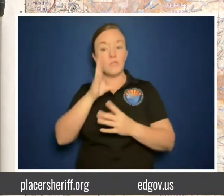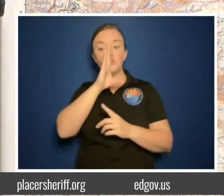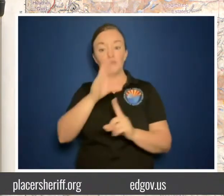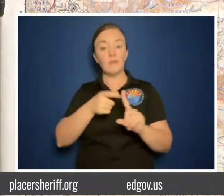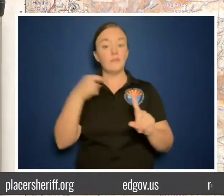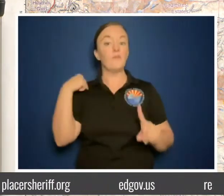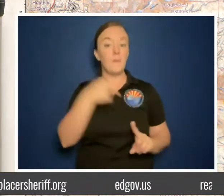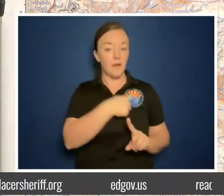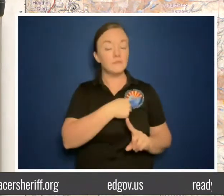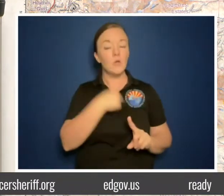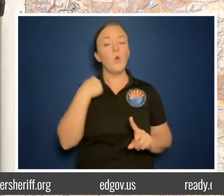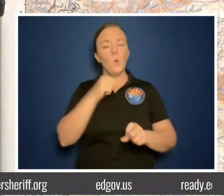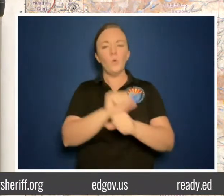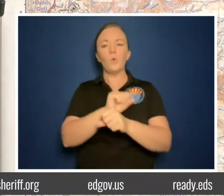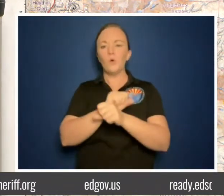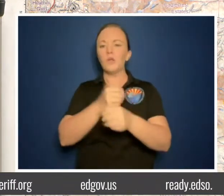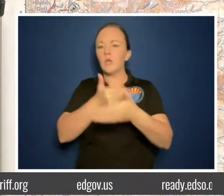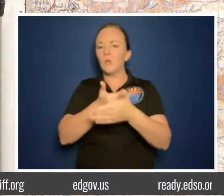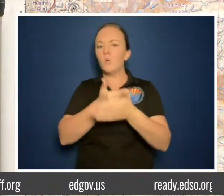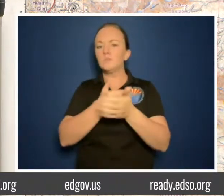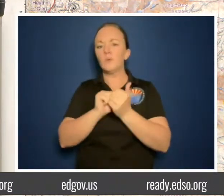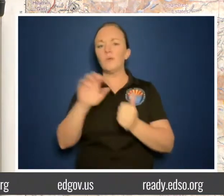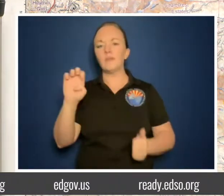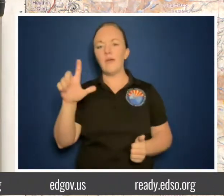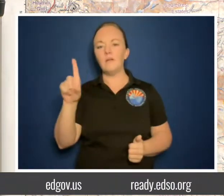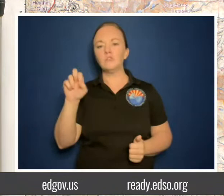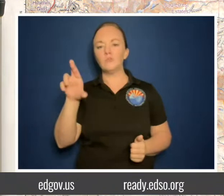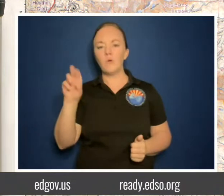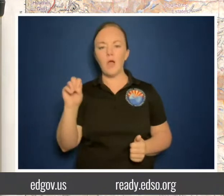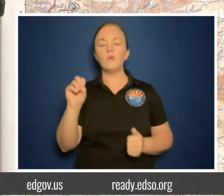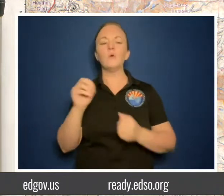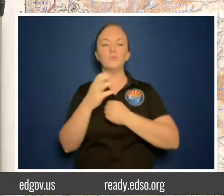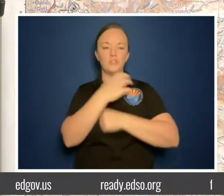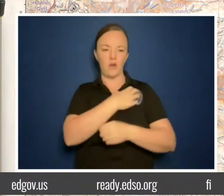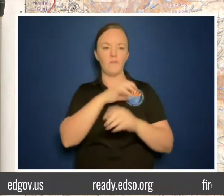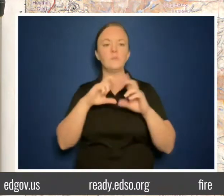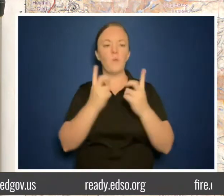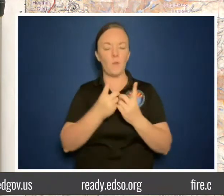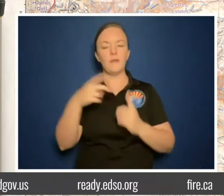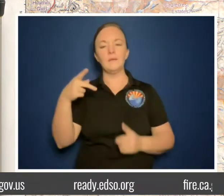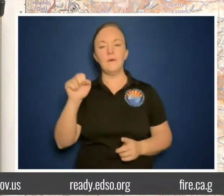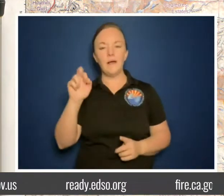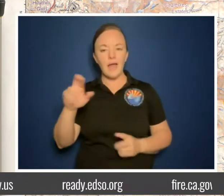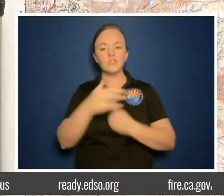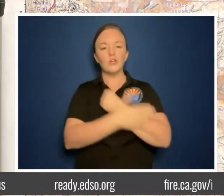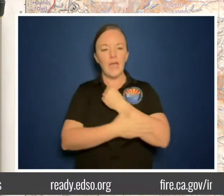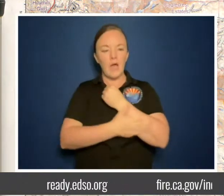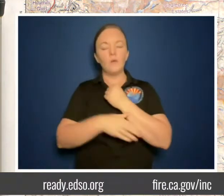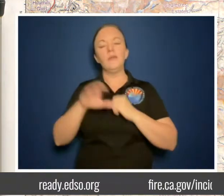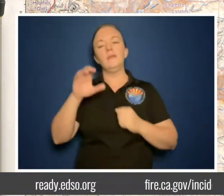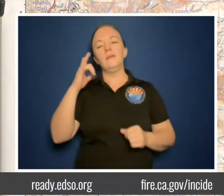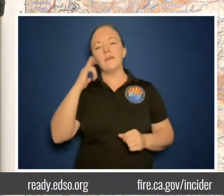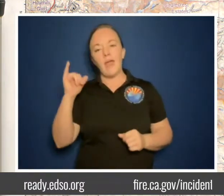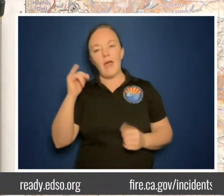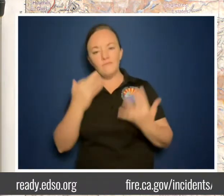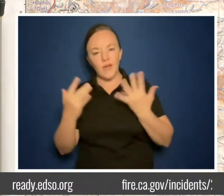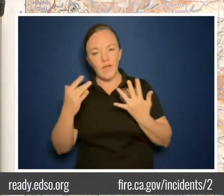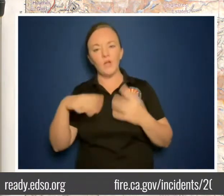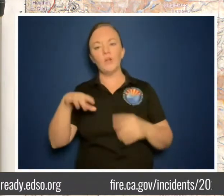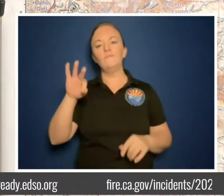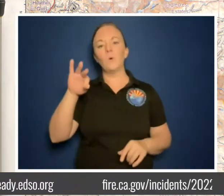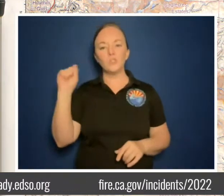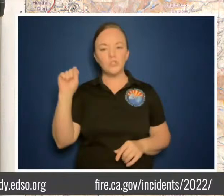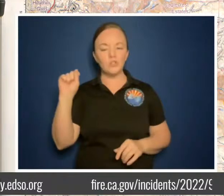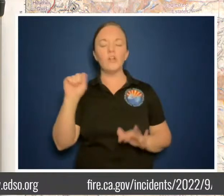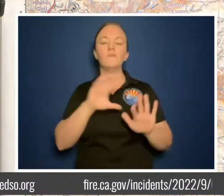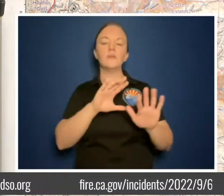with the El Dorado Sheriff's Department, the Placer County Sheriff's Department, CAL FIRE, the Forest Service, to have a coordinated effort on that. And so